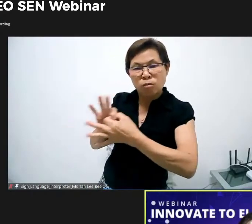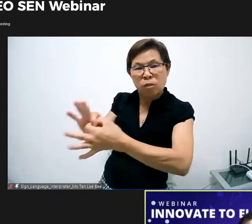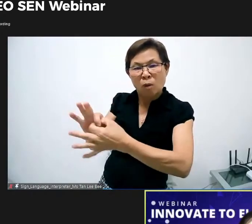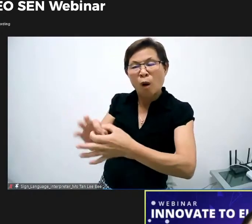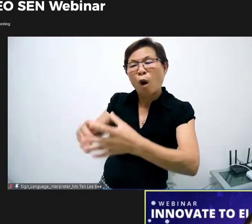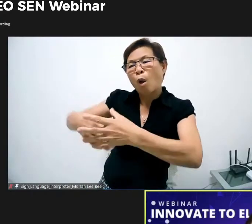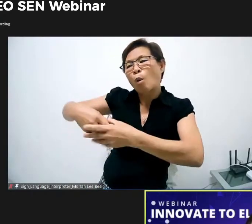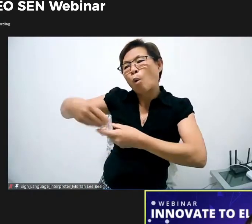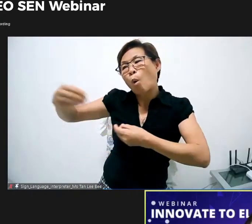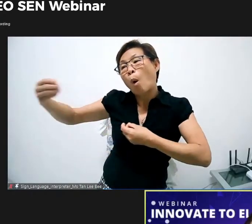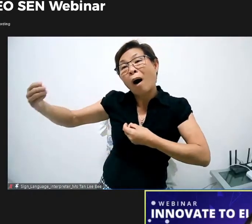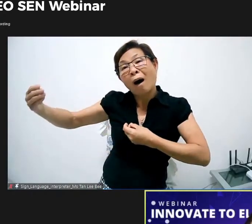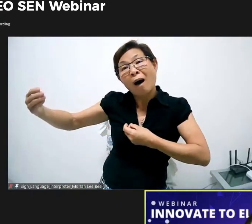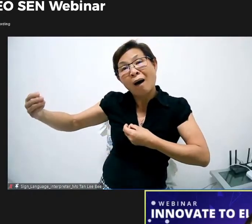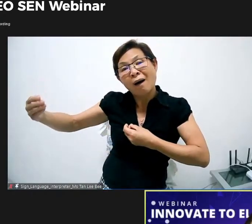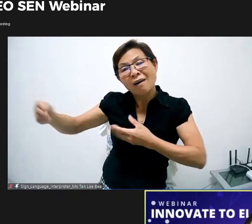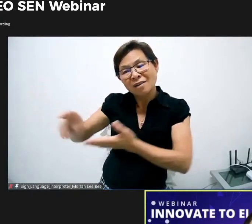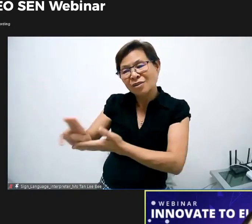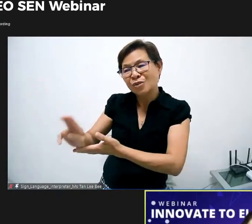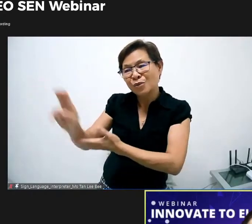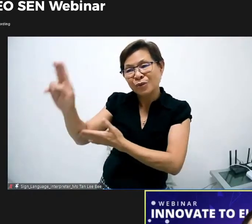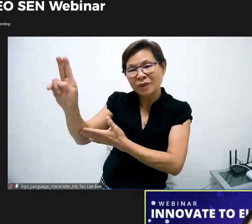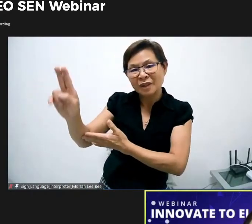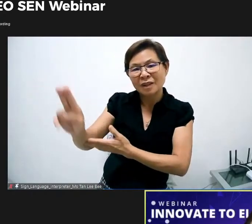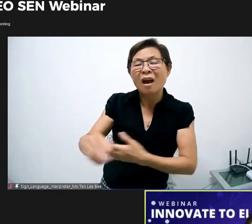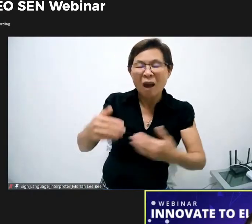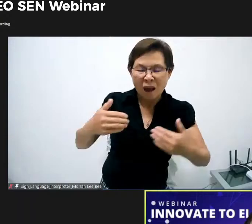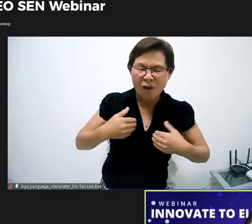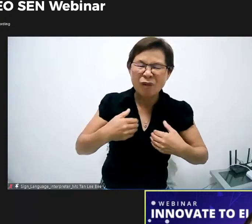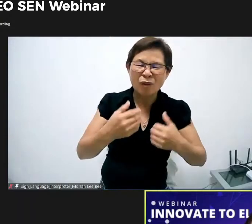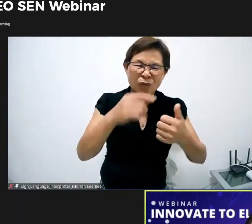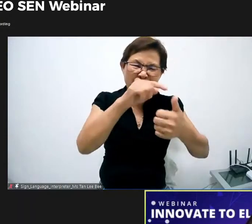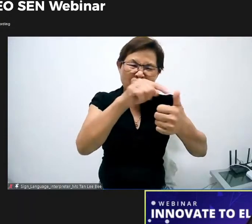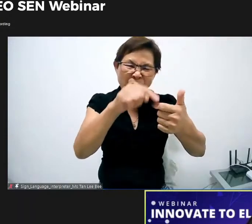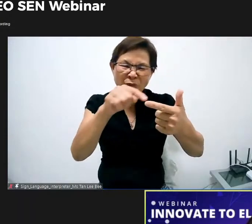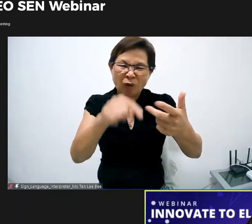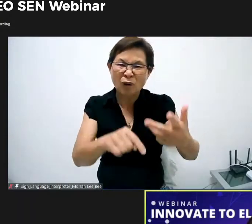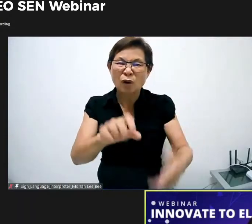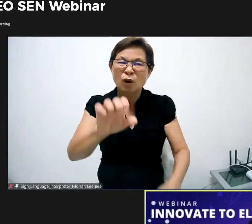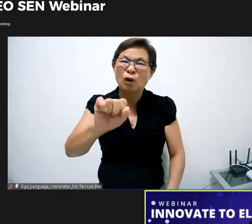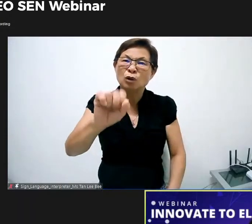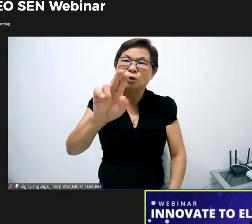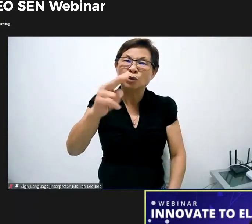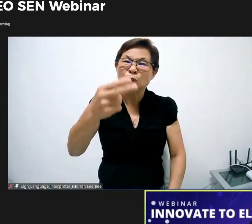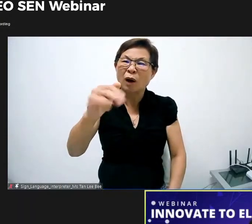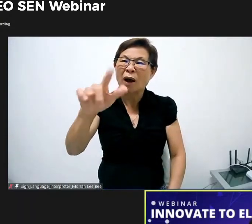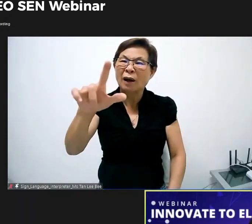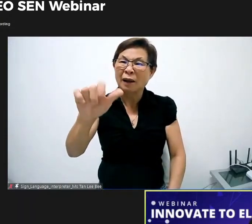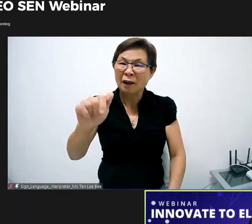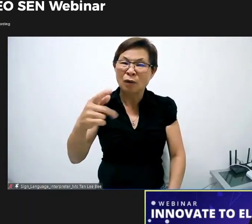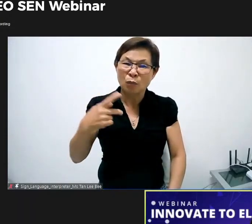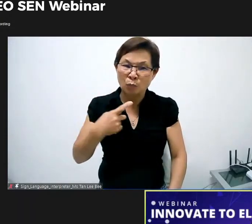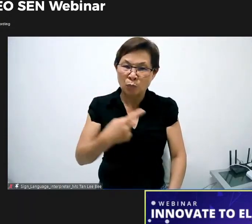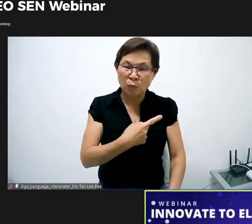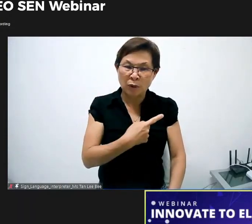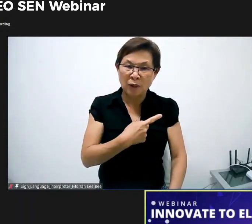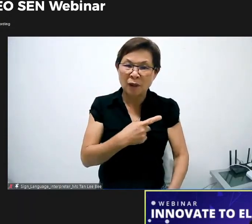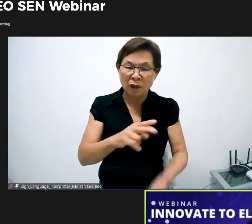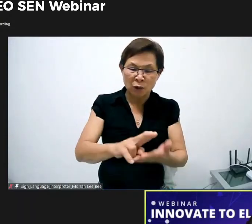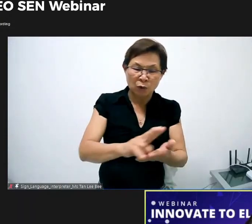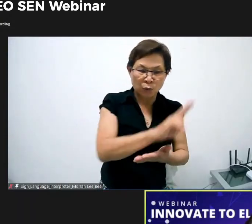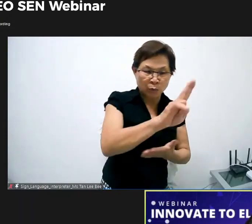external parties. There are certain things, Ms. Sohaila, there are certain things we as university,